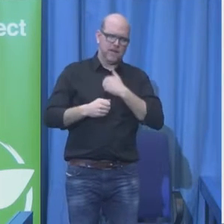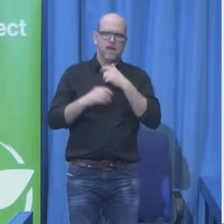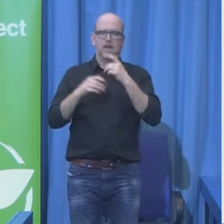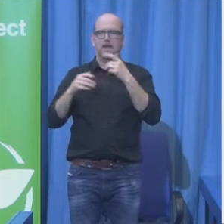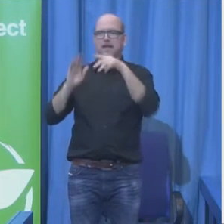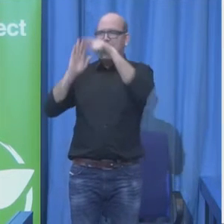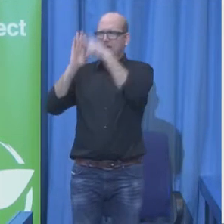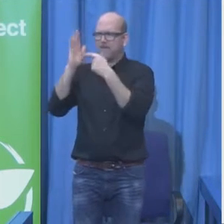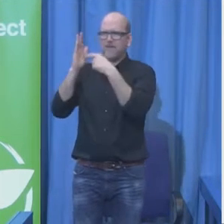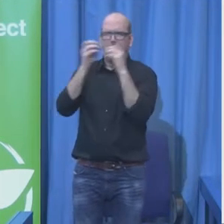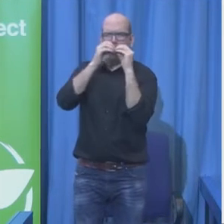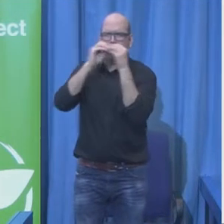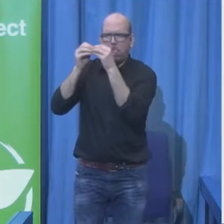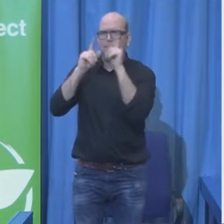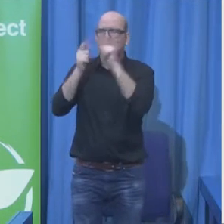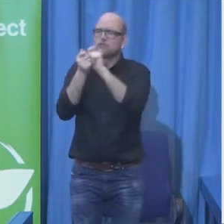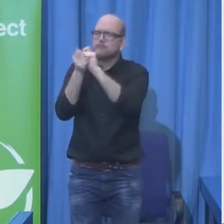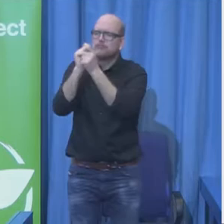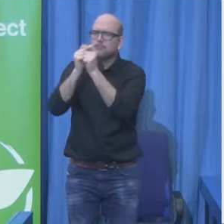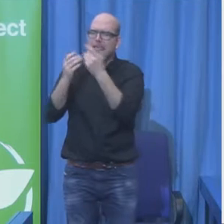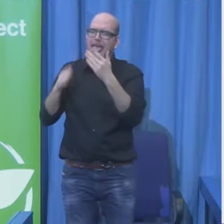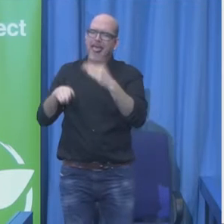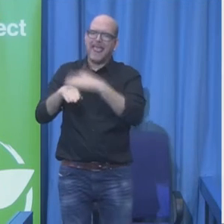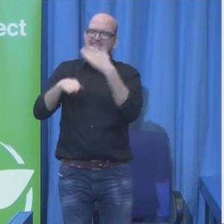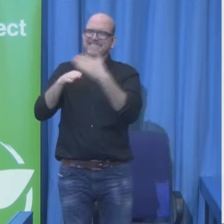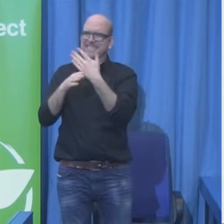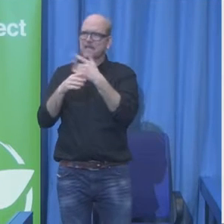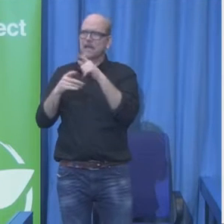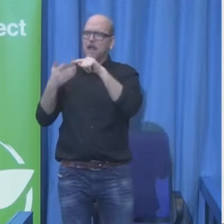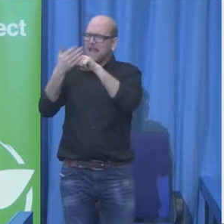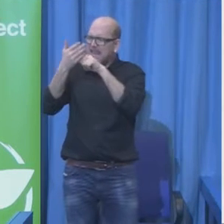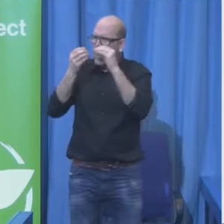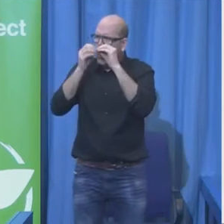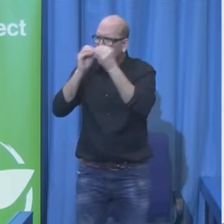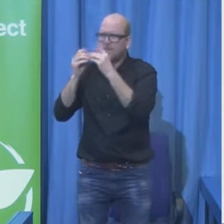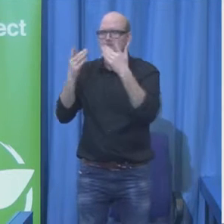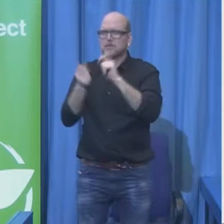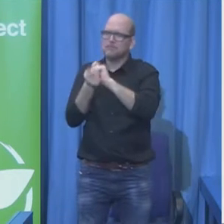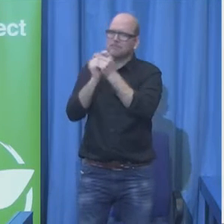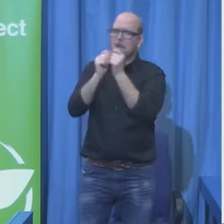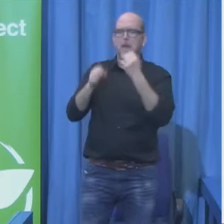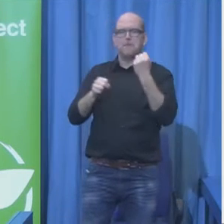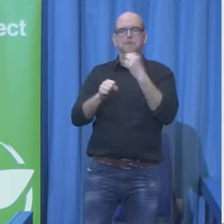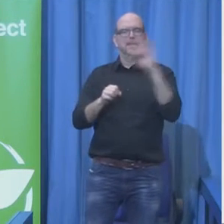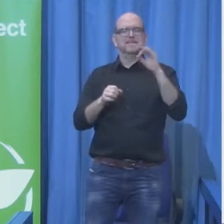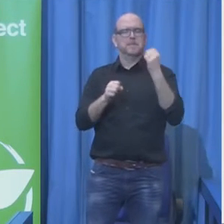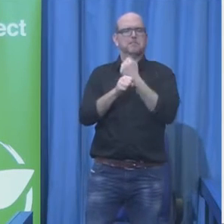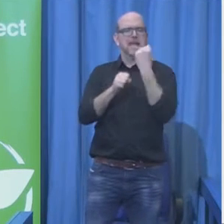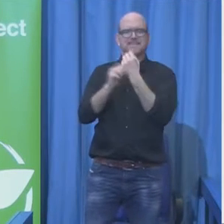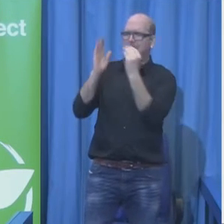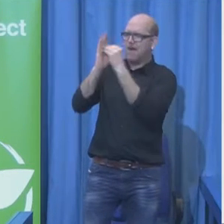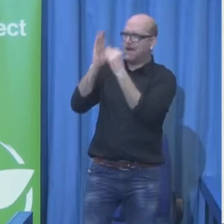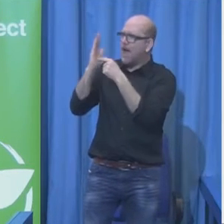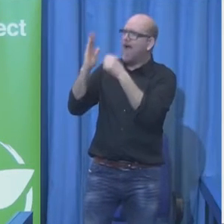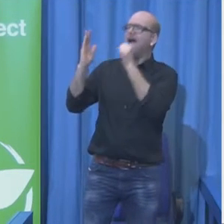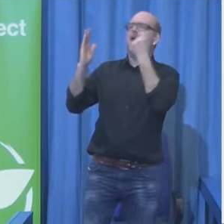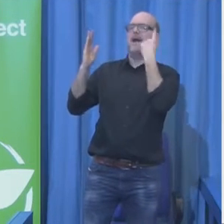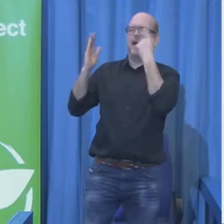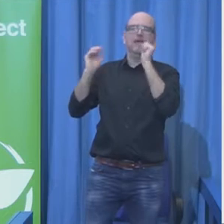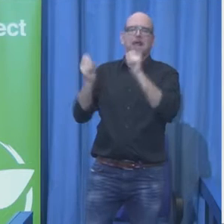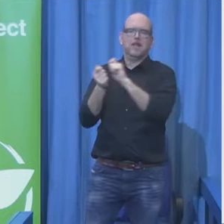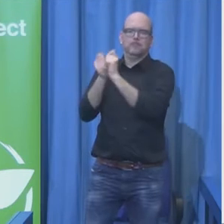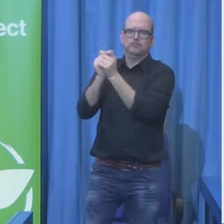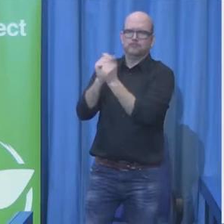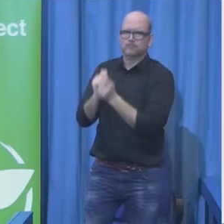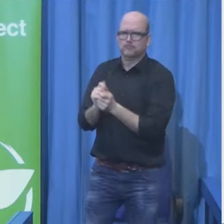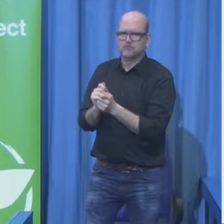providing independent expertise and targeted analysis, or still providing advice and training, my organization, the Council